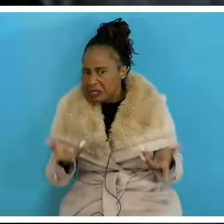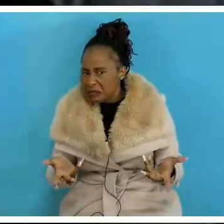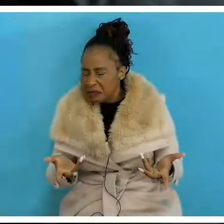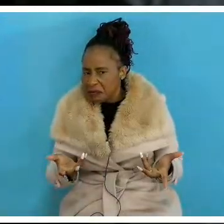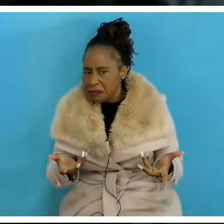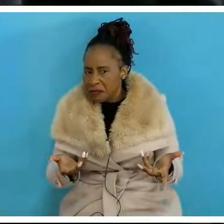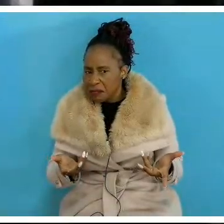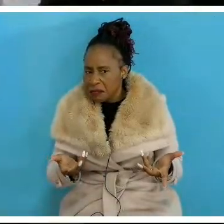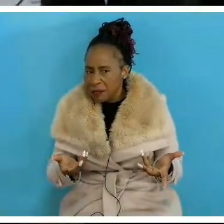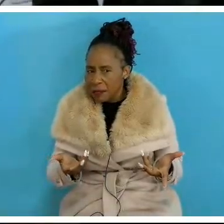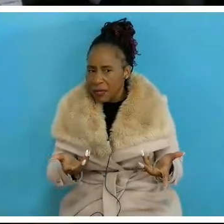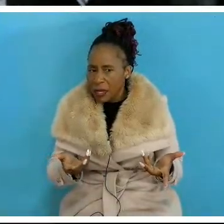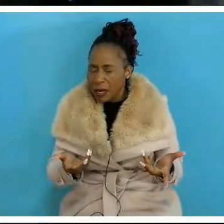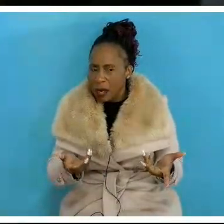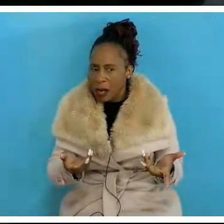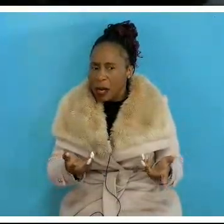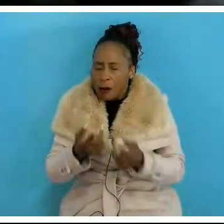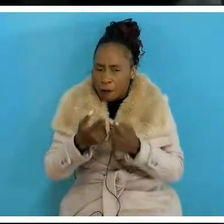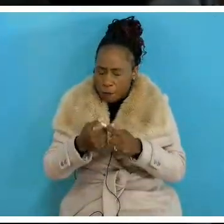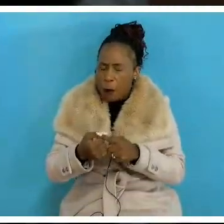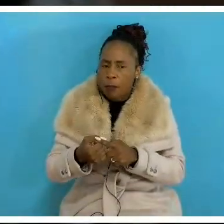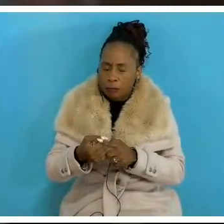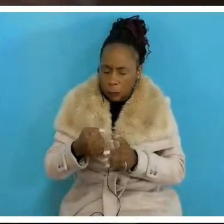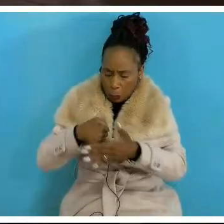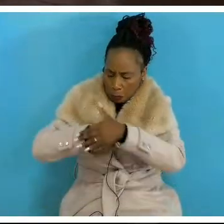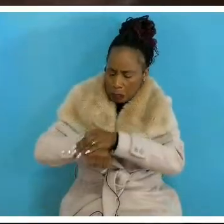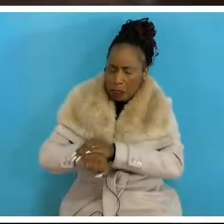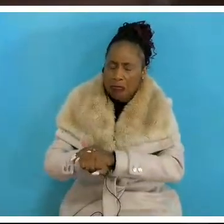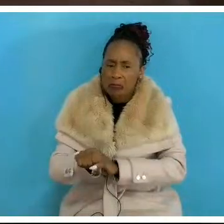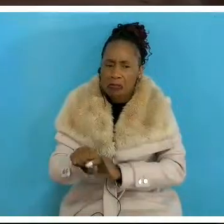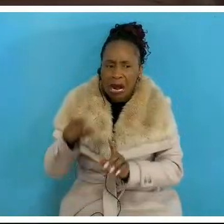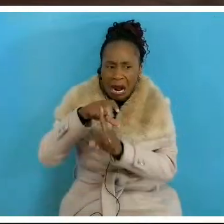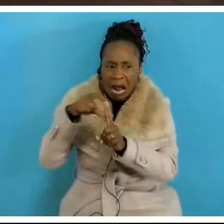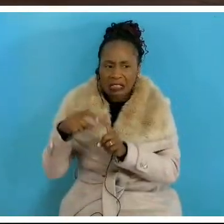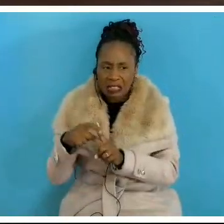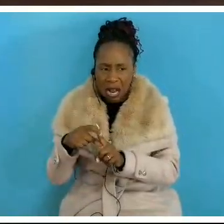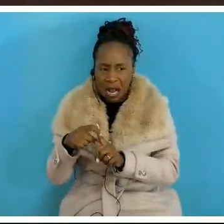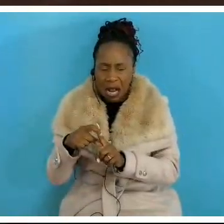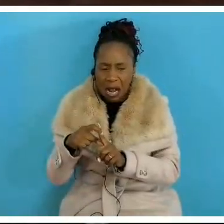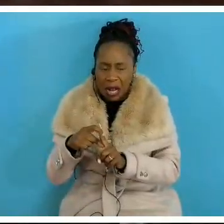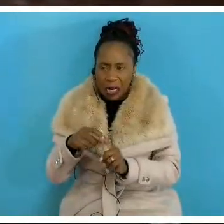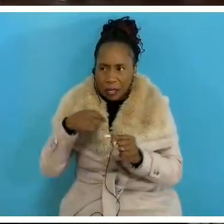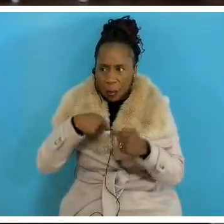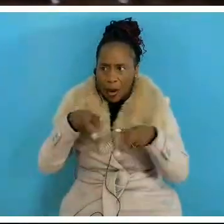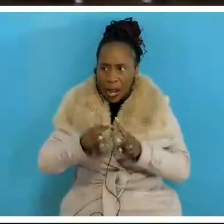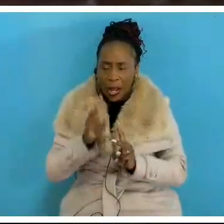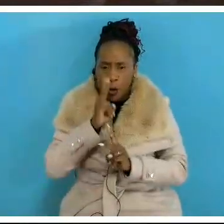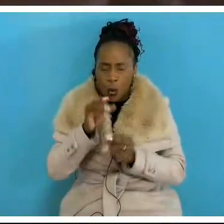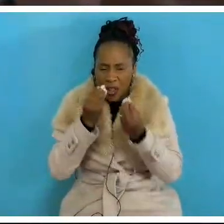From my indigenous cultural narrative that I'm looking at things, we are looking realistic at